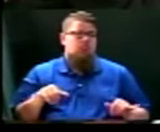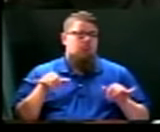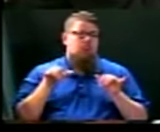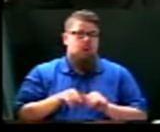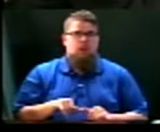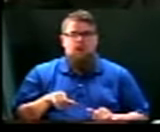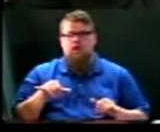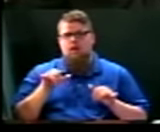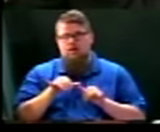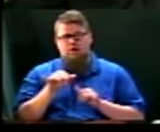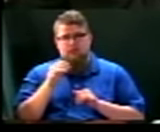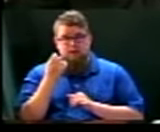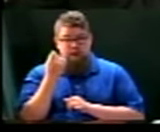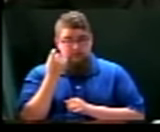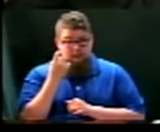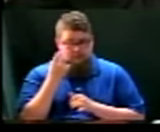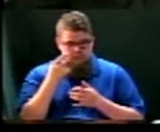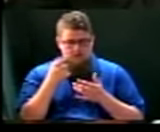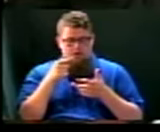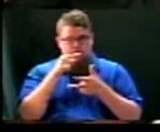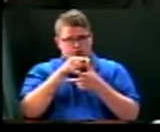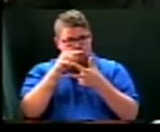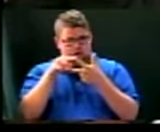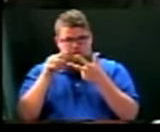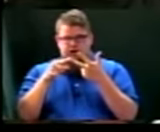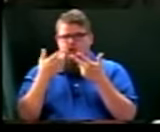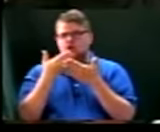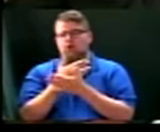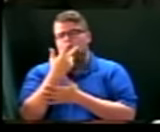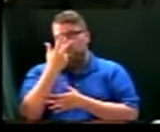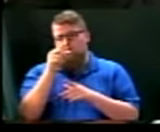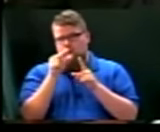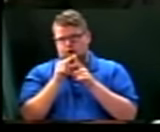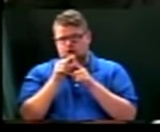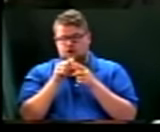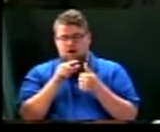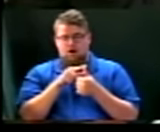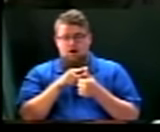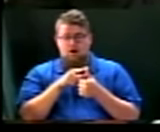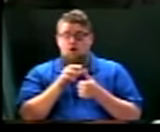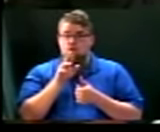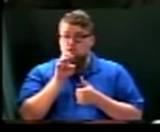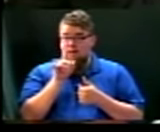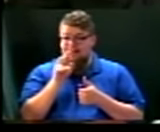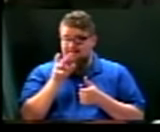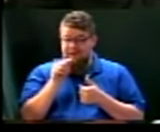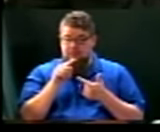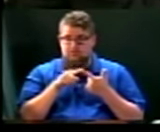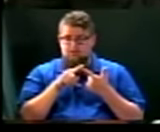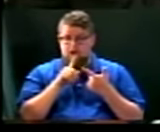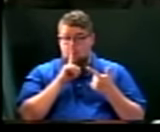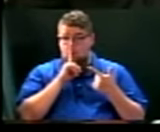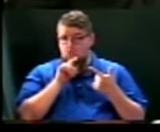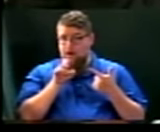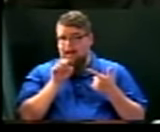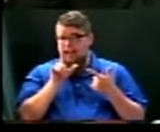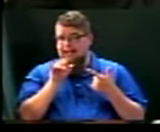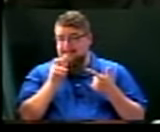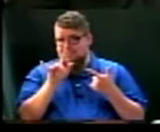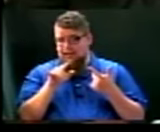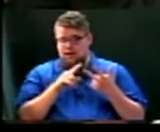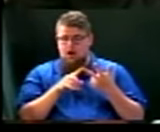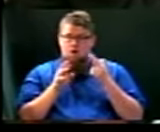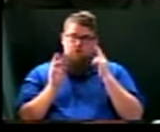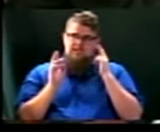I would like to introduce three new words: relevant, realistic, and